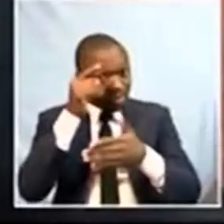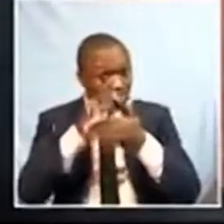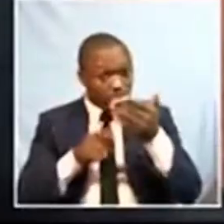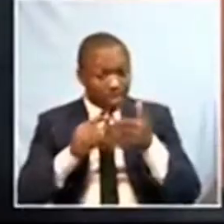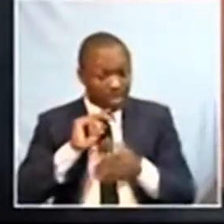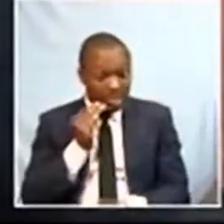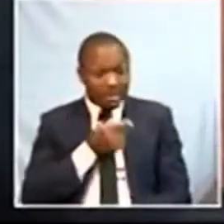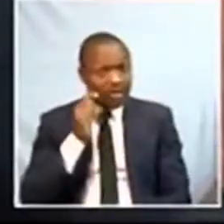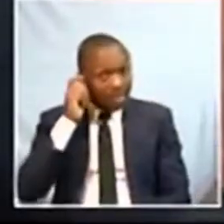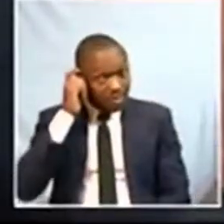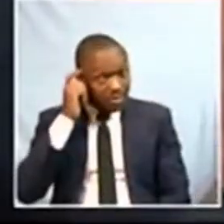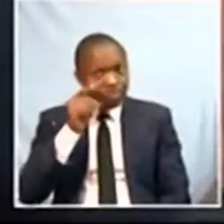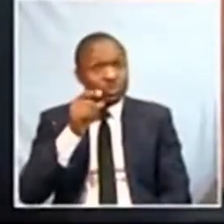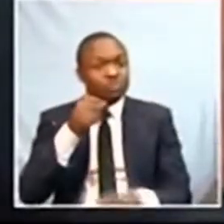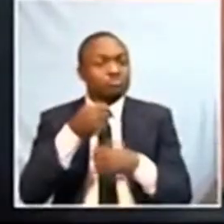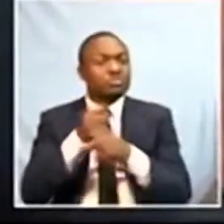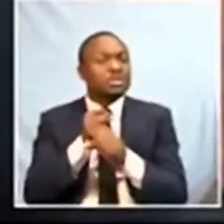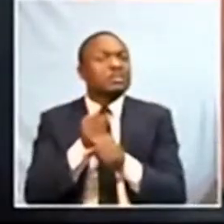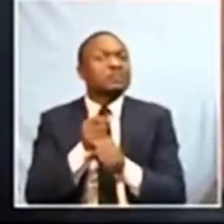thinking? Manufactured.